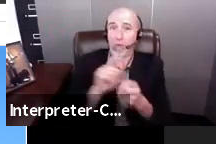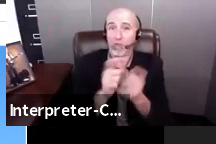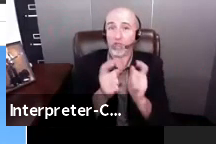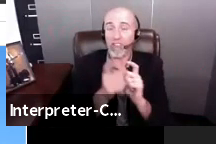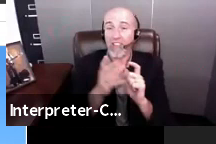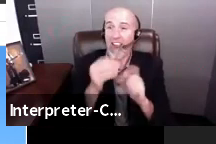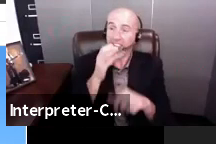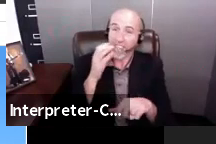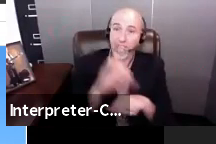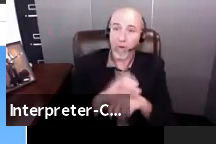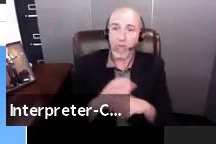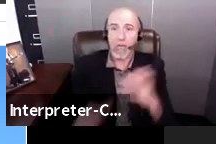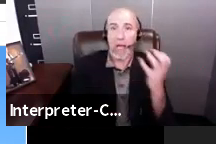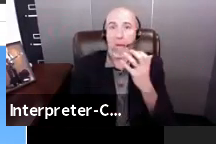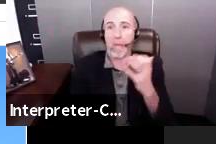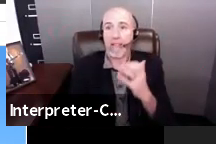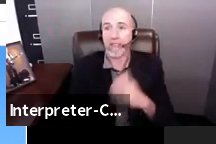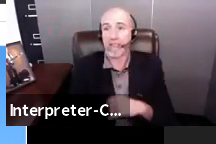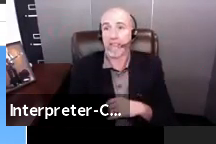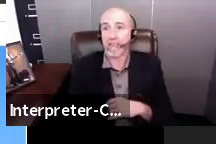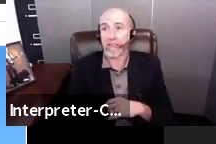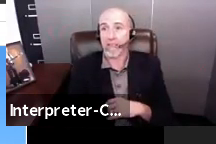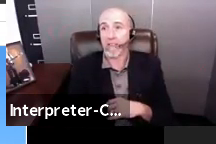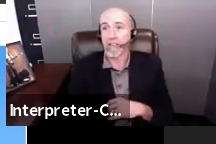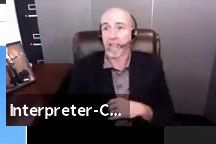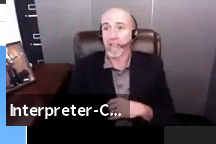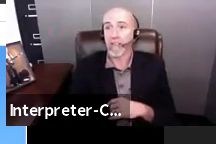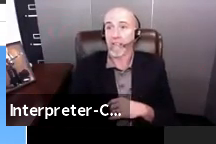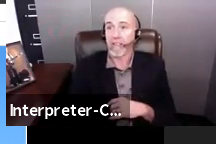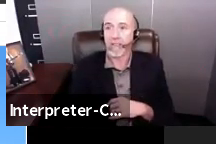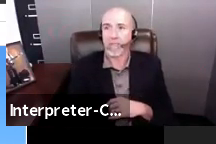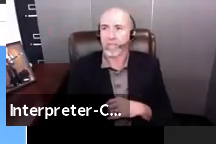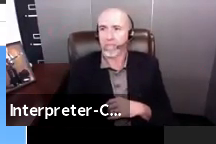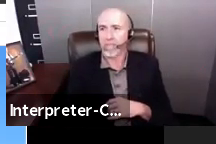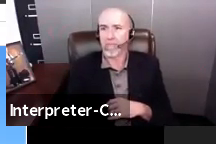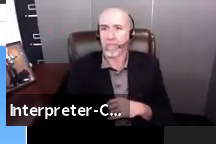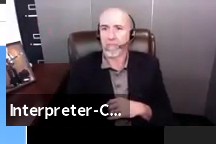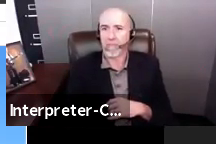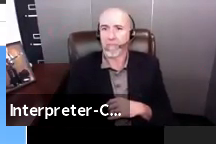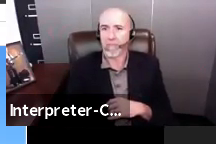it forged an amazing friendship that's firm to this day.